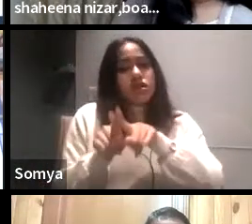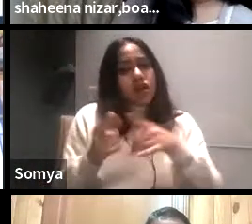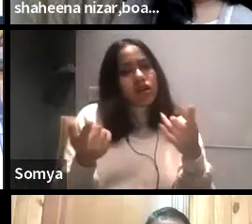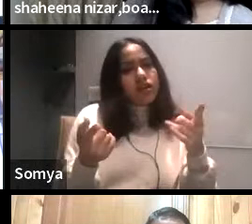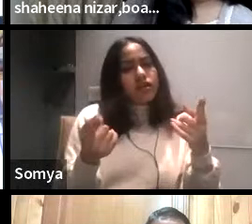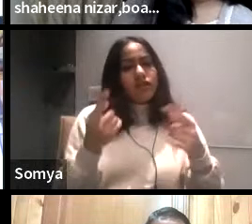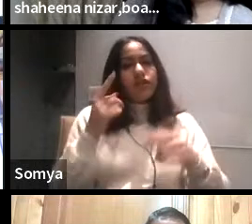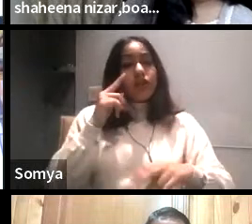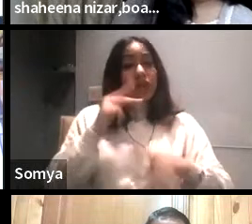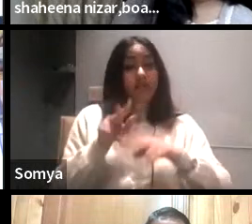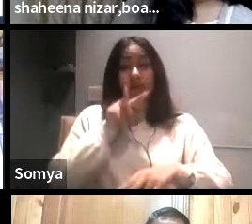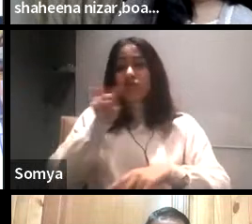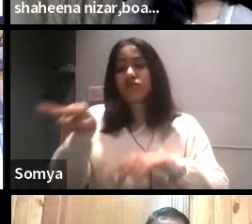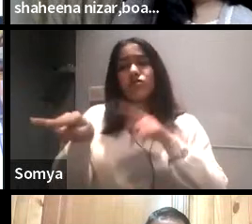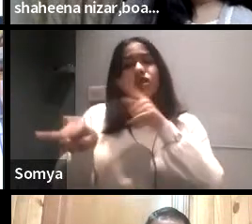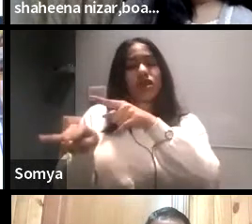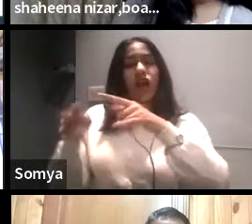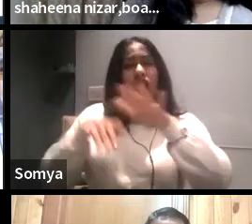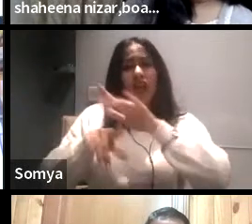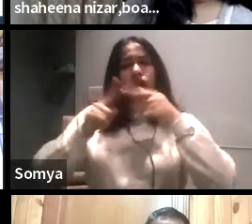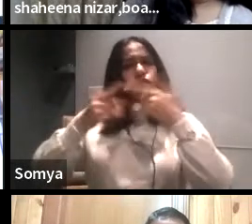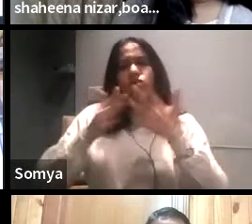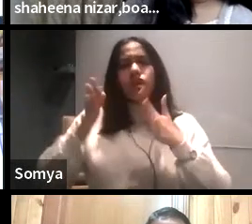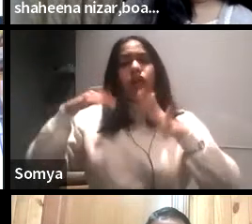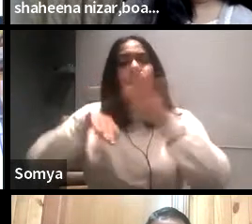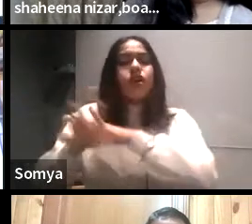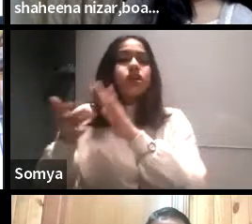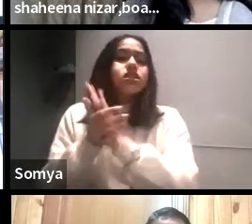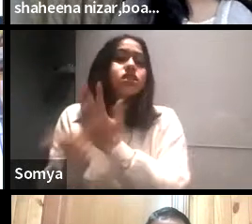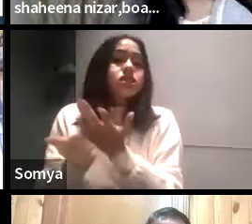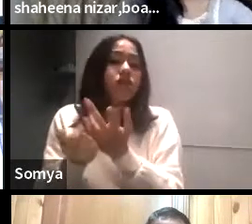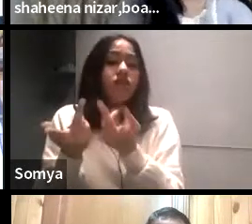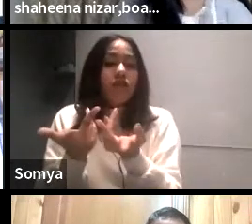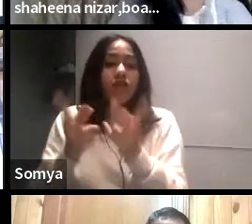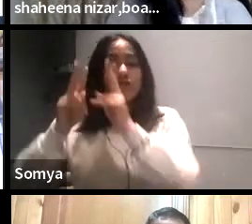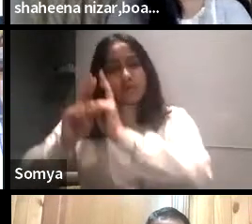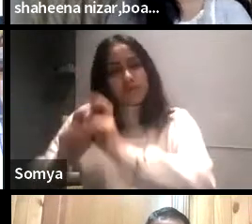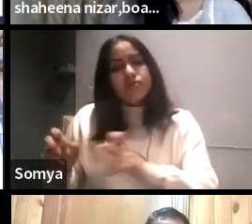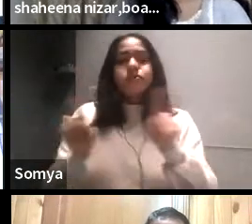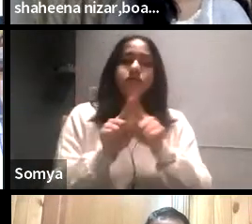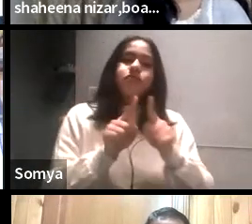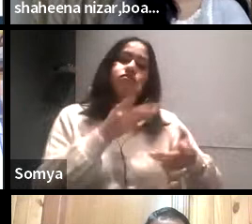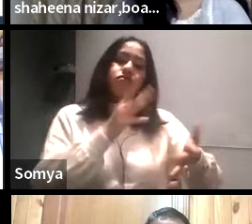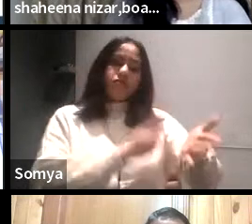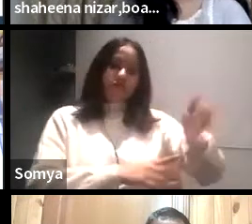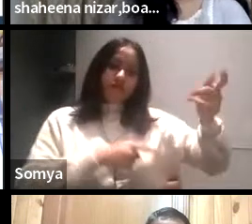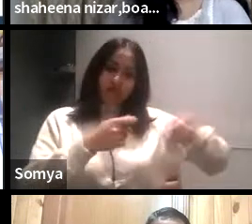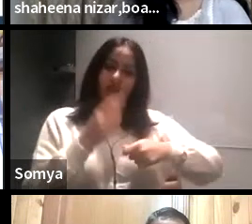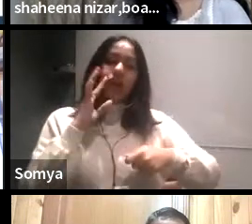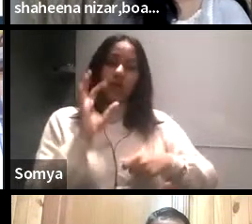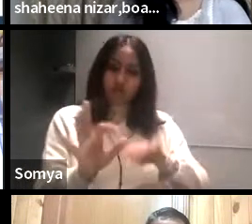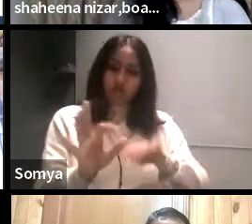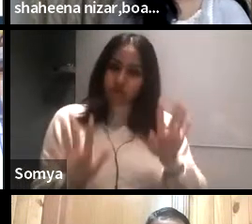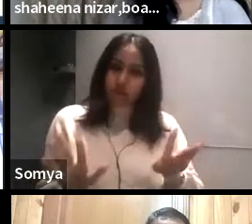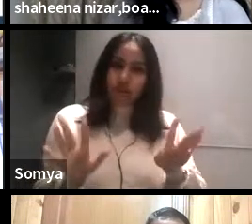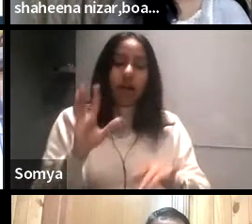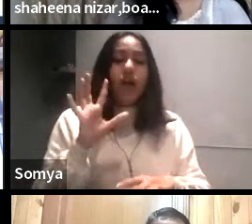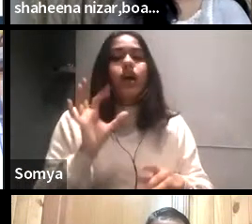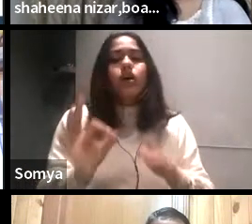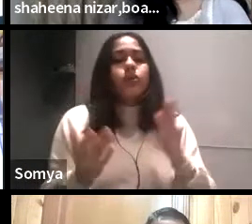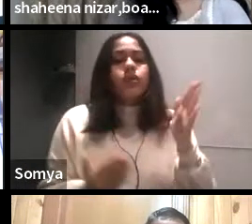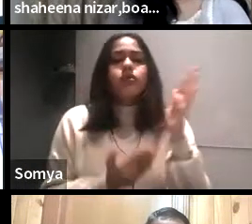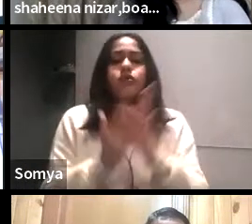just looking at the qualification-based hiring. That is where the mentoring becomes very, very important. How to improve